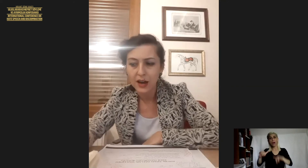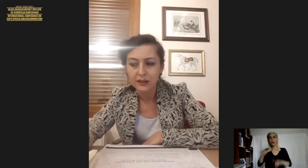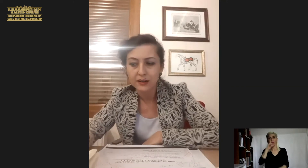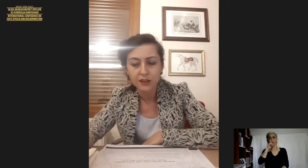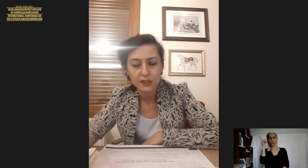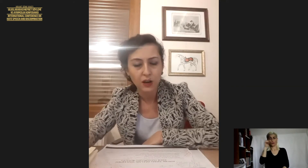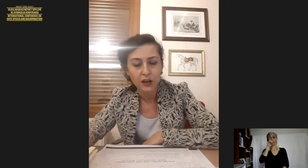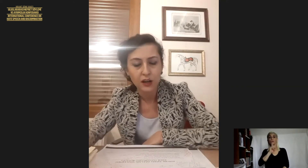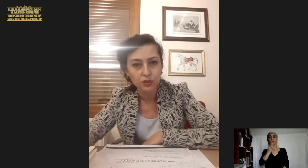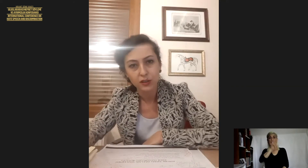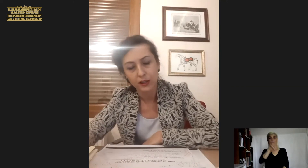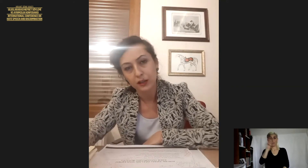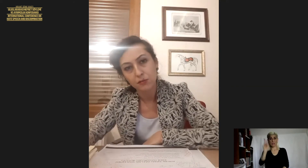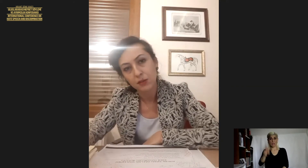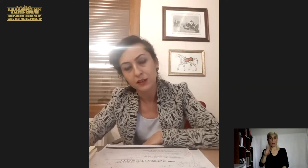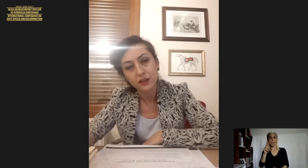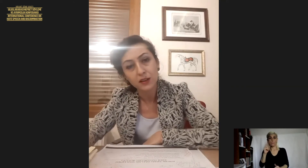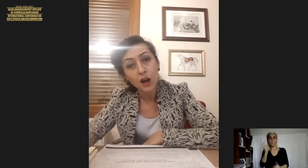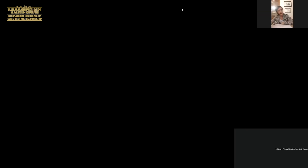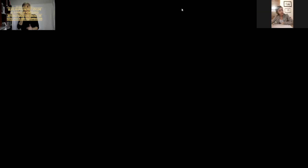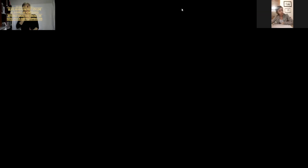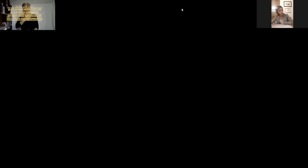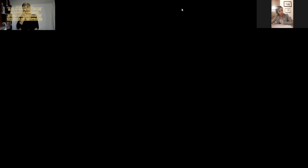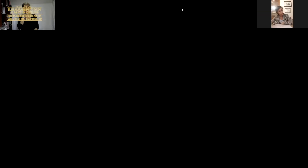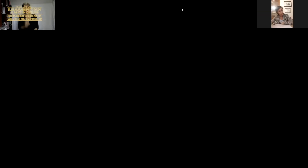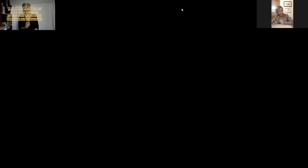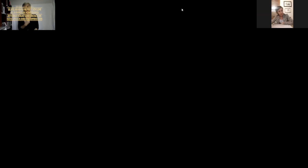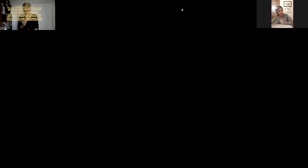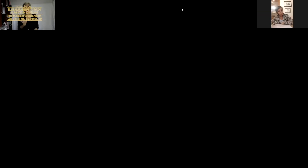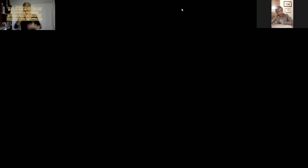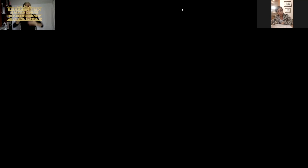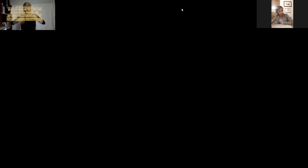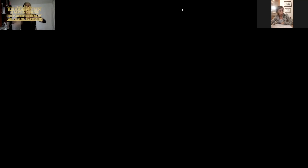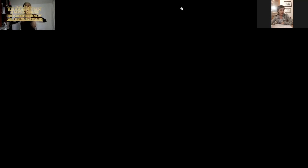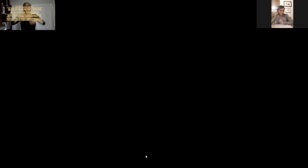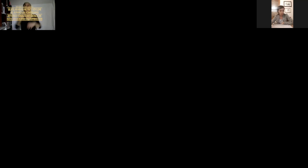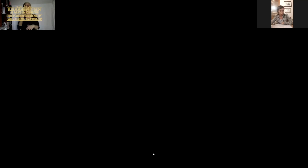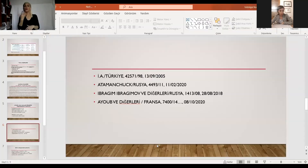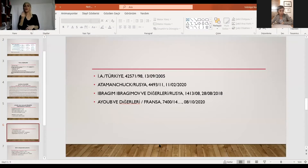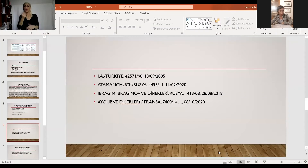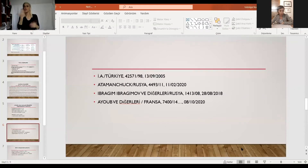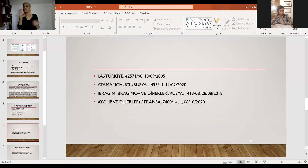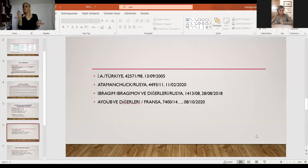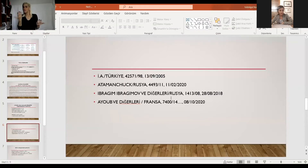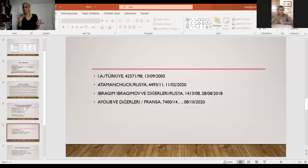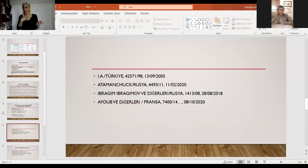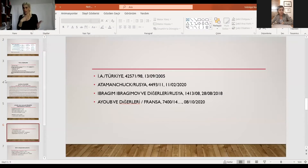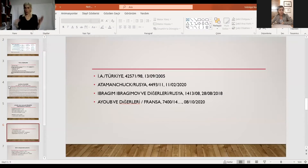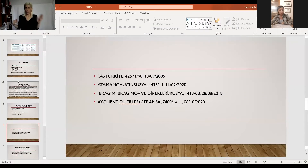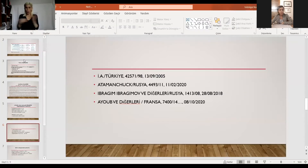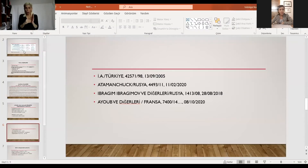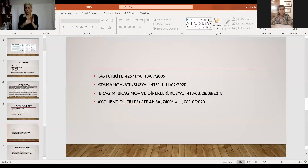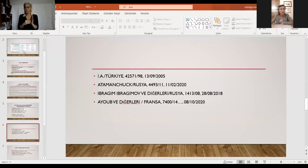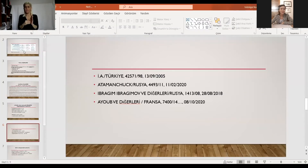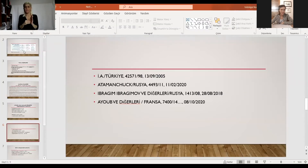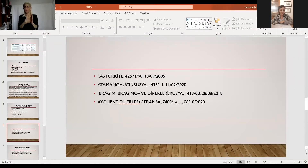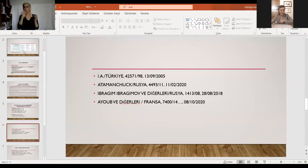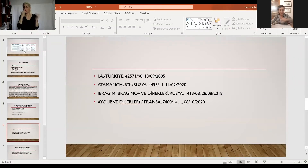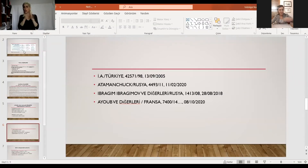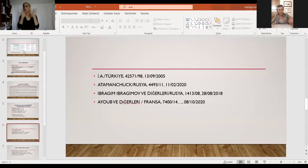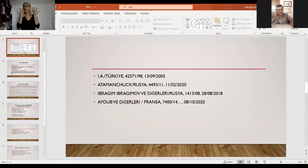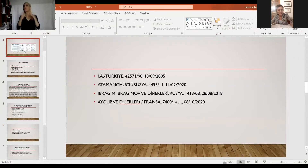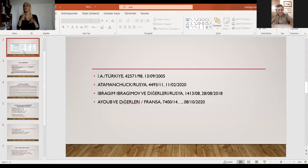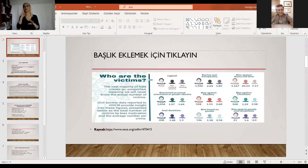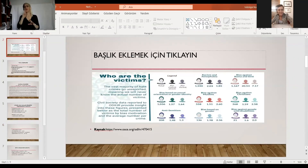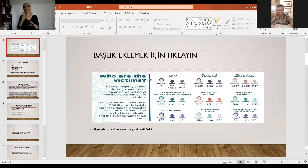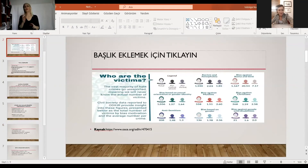122 article, it's not being implemented in real life. Oh, thank you very much. Now you can see